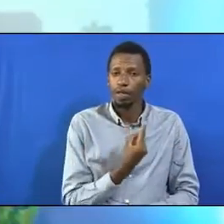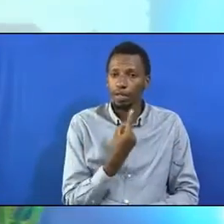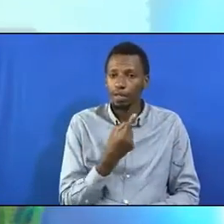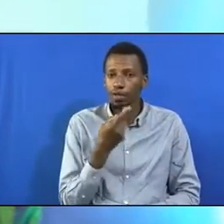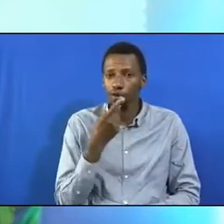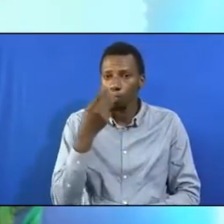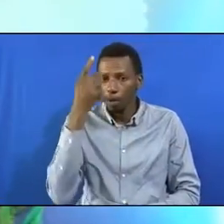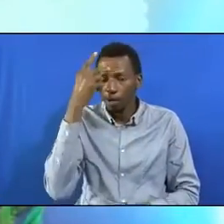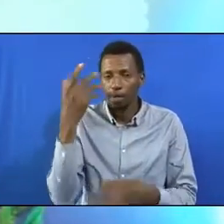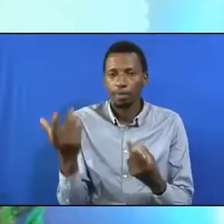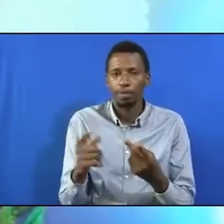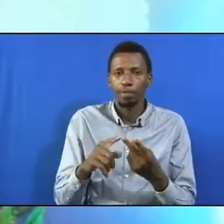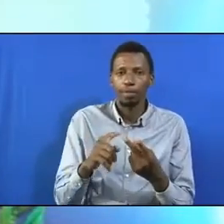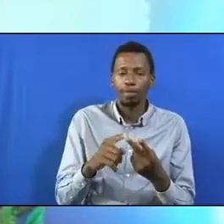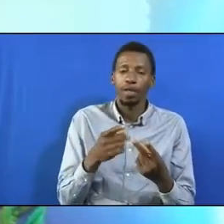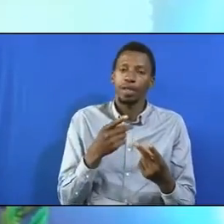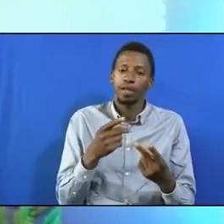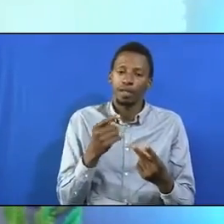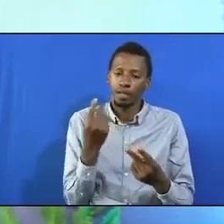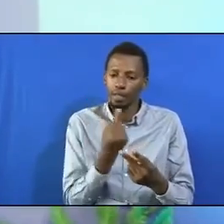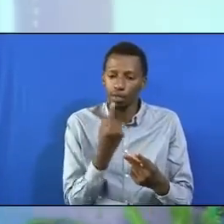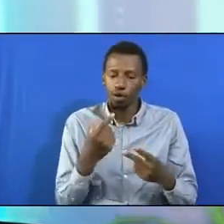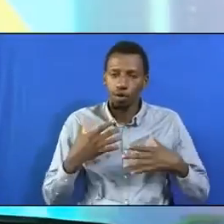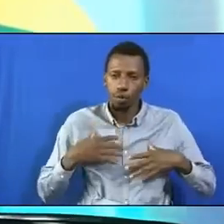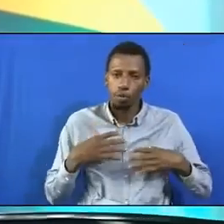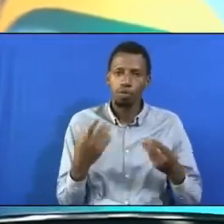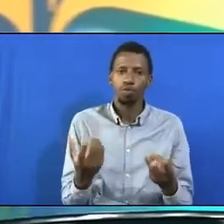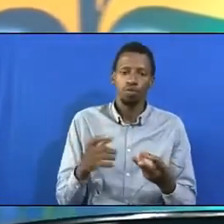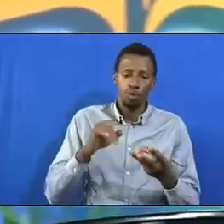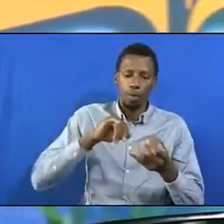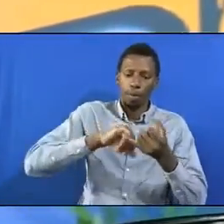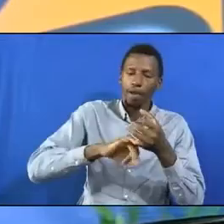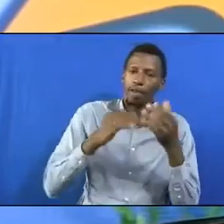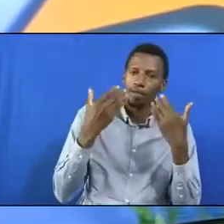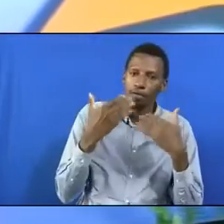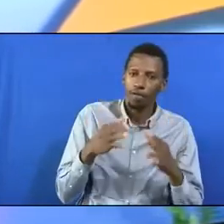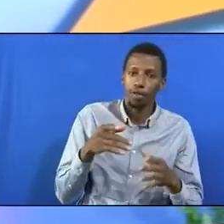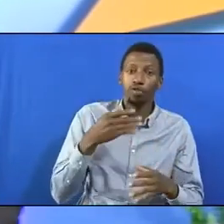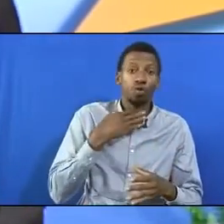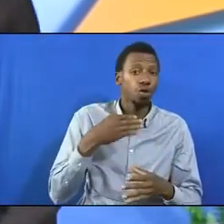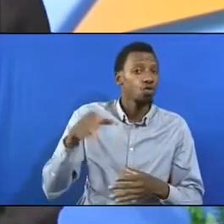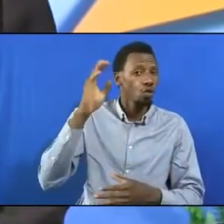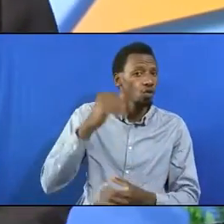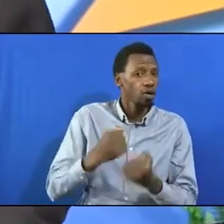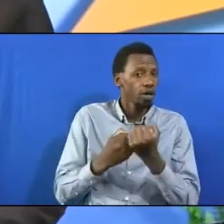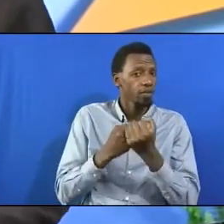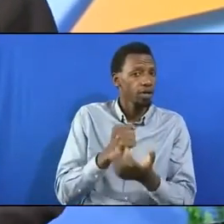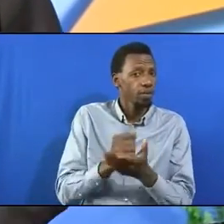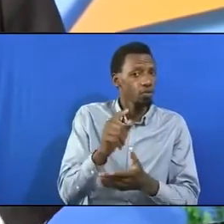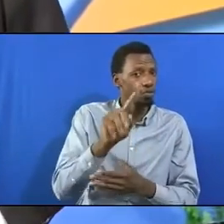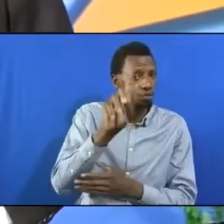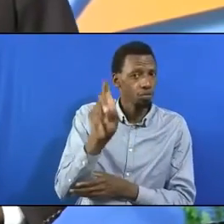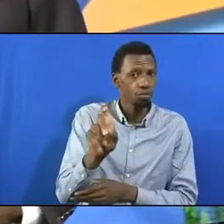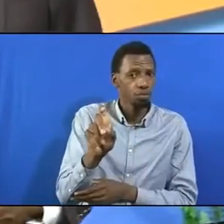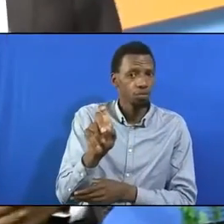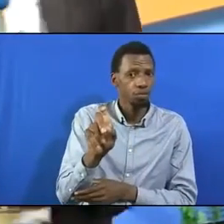single people, married people, is this an ability you want God to give you today?